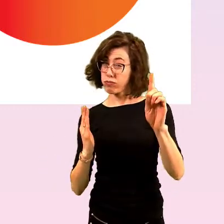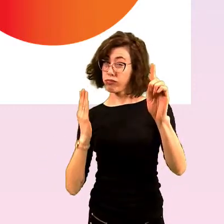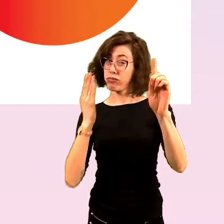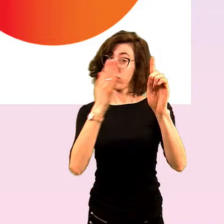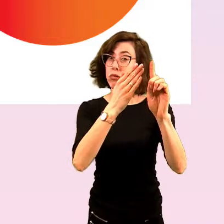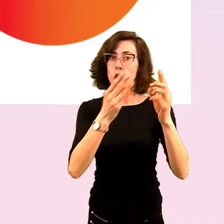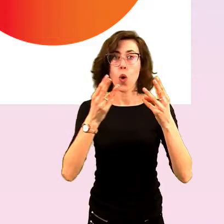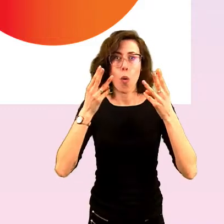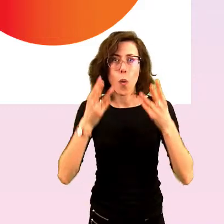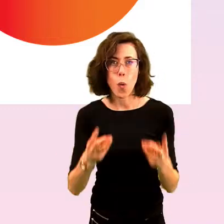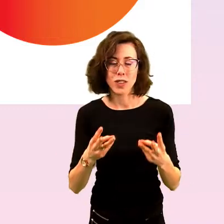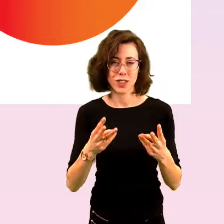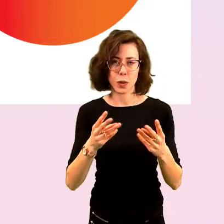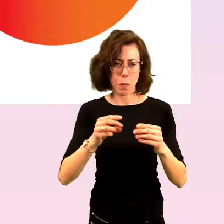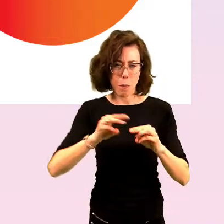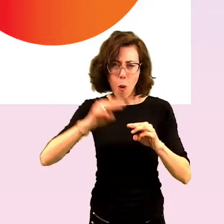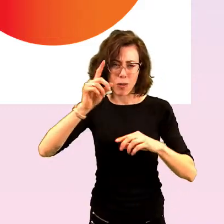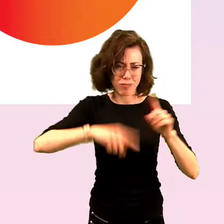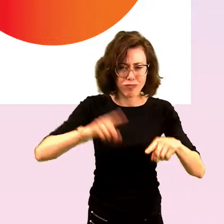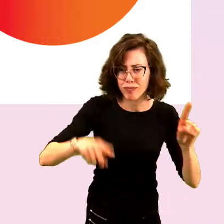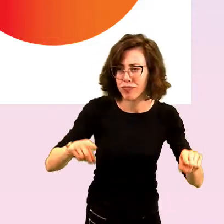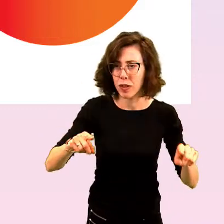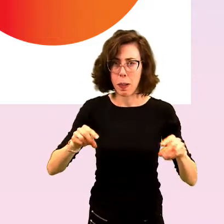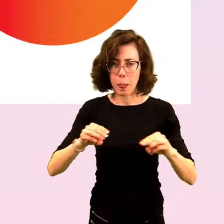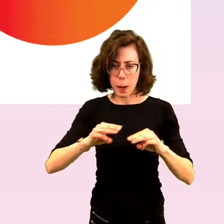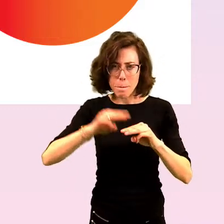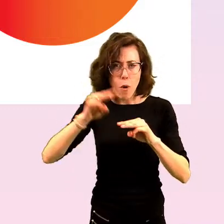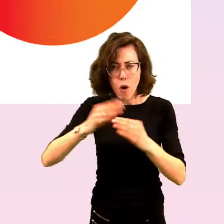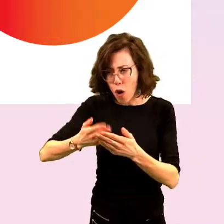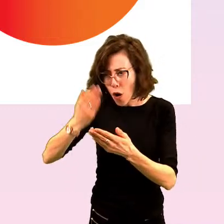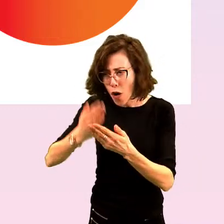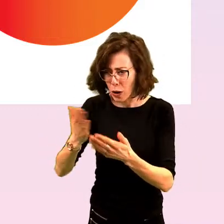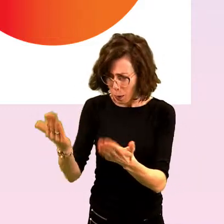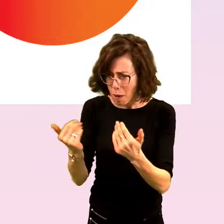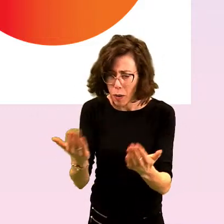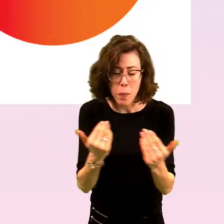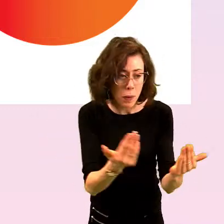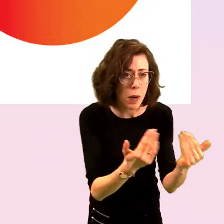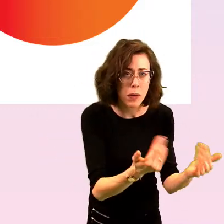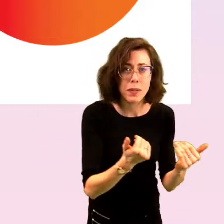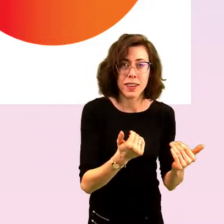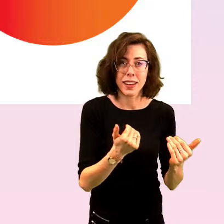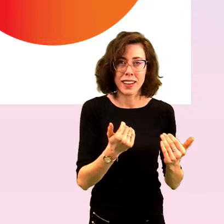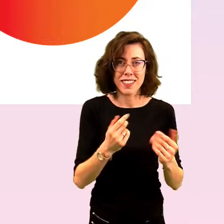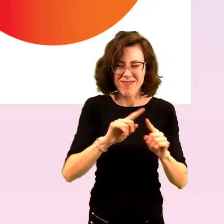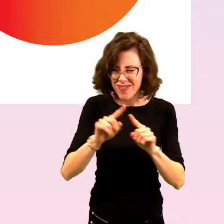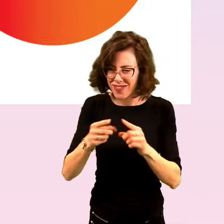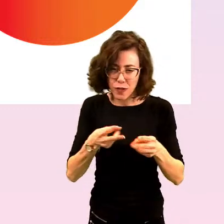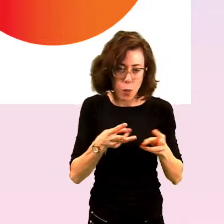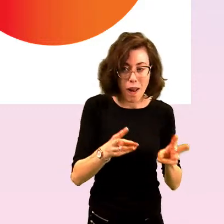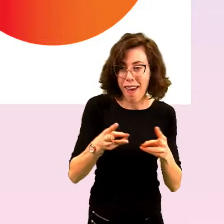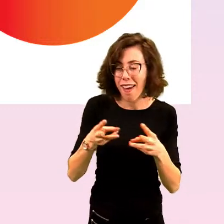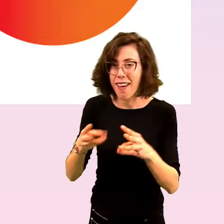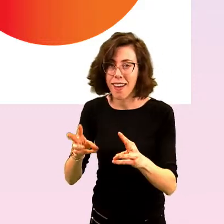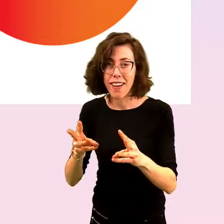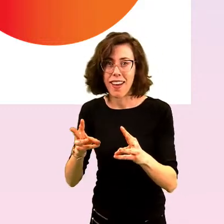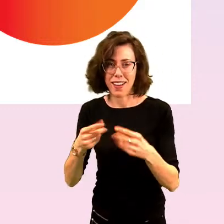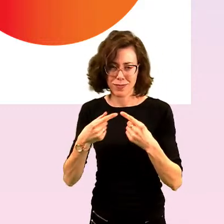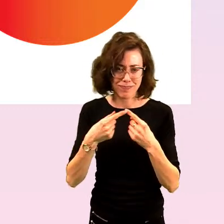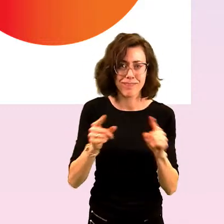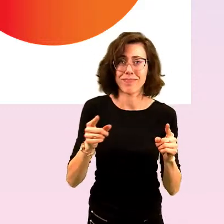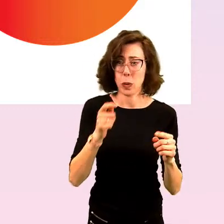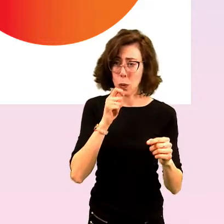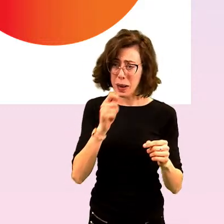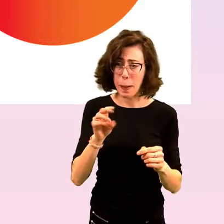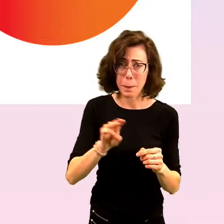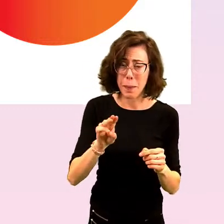to reach more learners. We want to ensure there are more pathways, and we want to really work on how we get the message out there and how we can be as